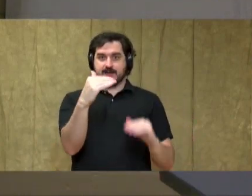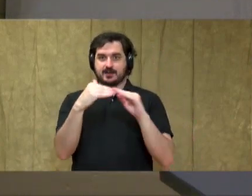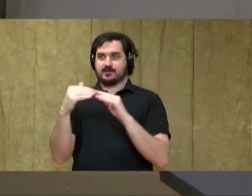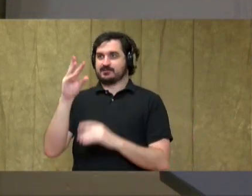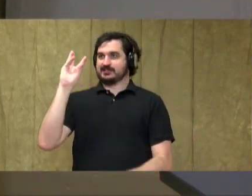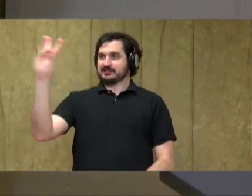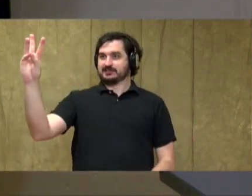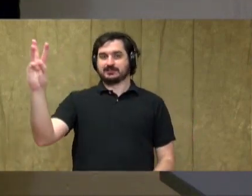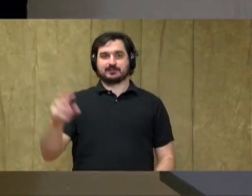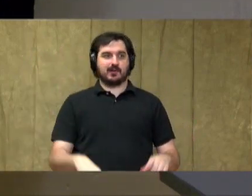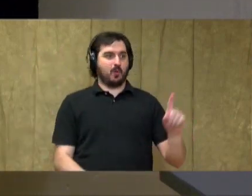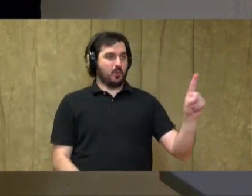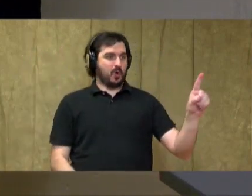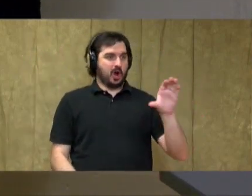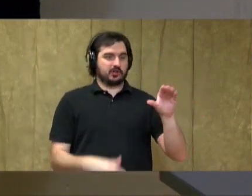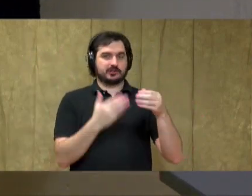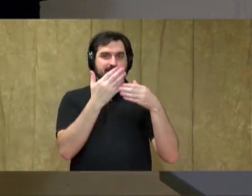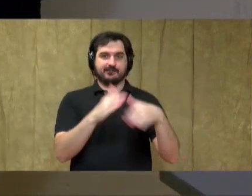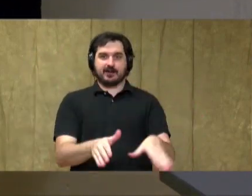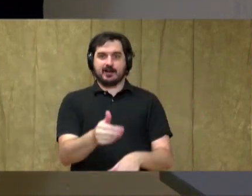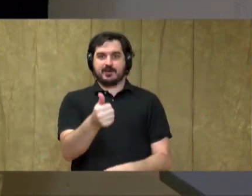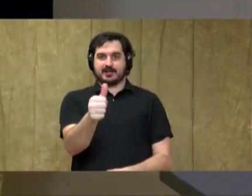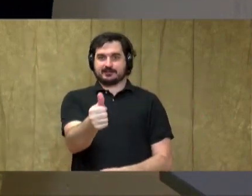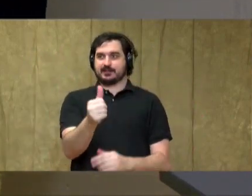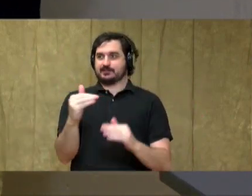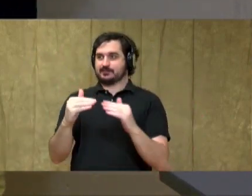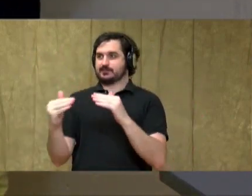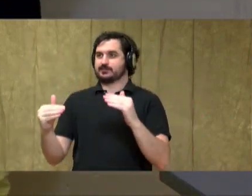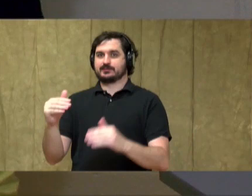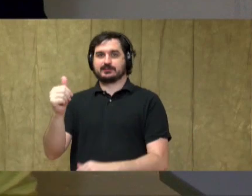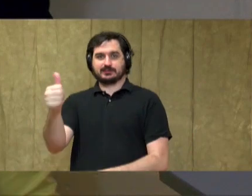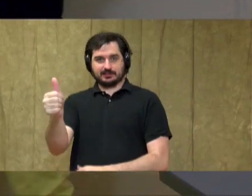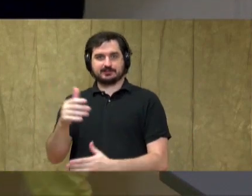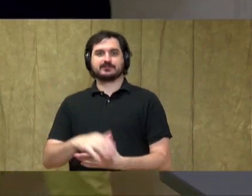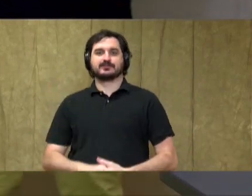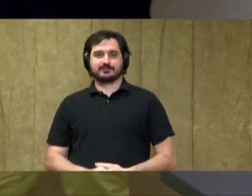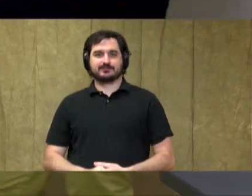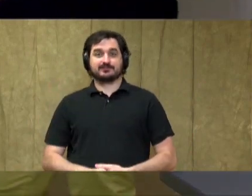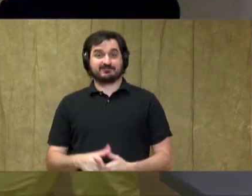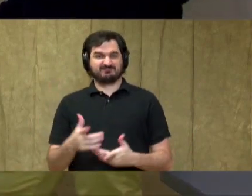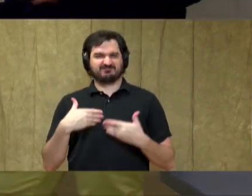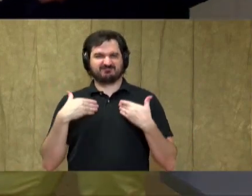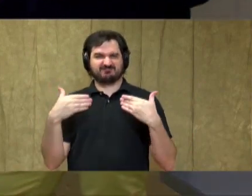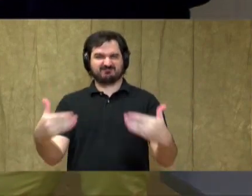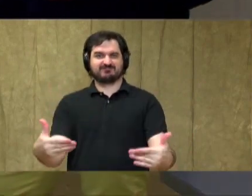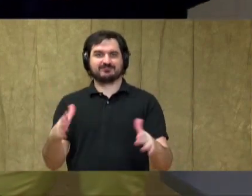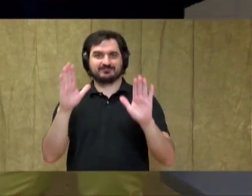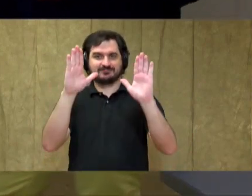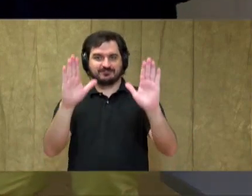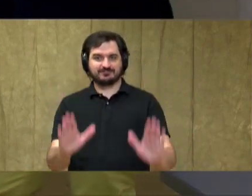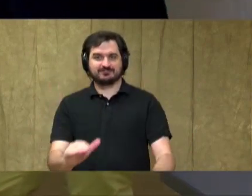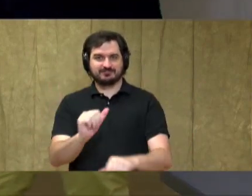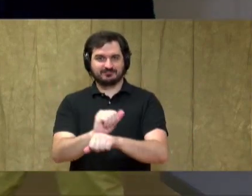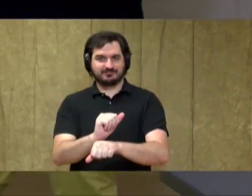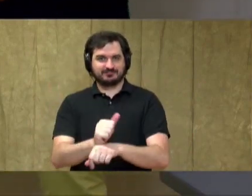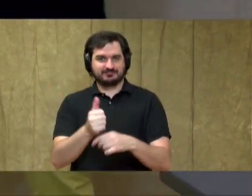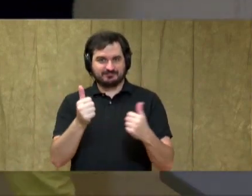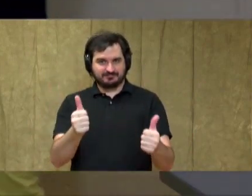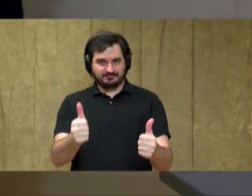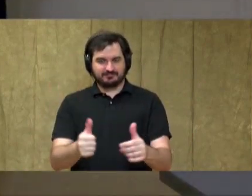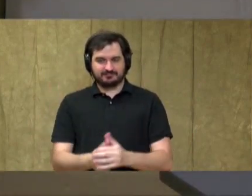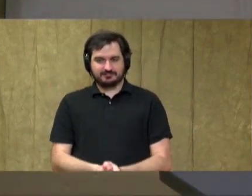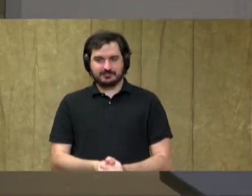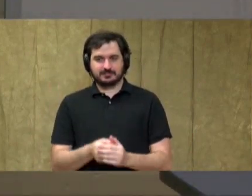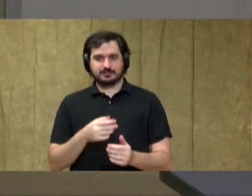100 divided by 10 is 10. Let's keep going. Great job, guys. So let's